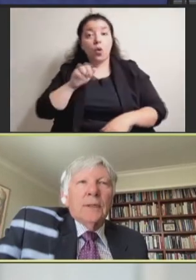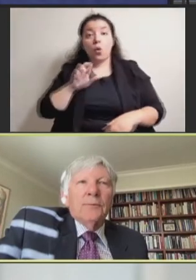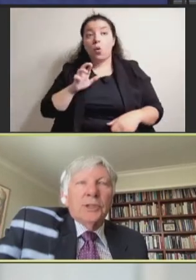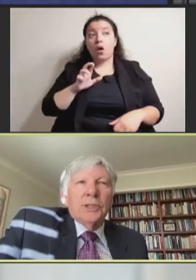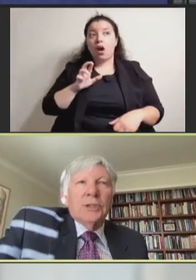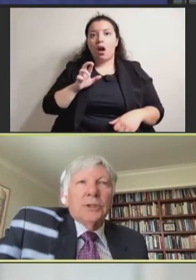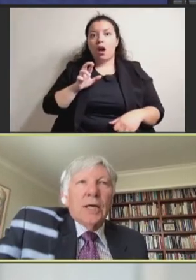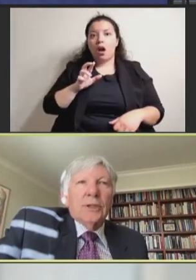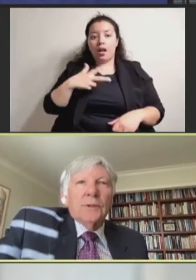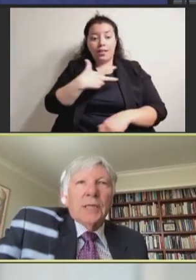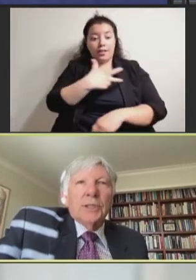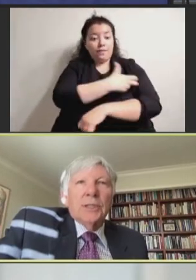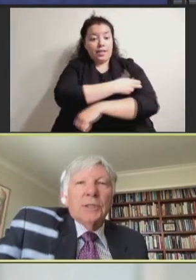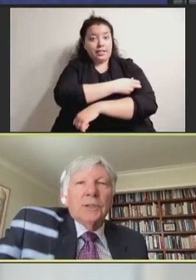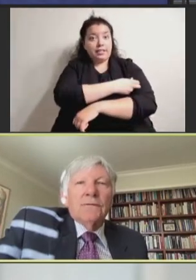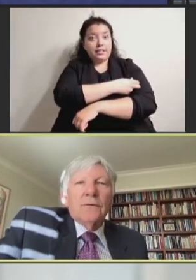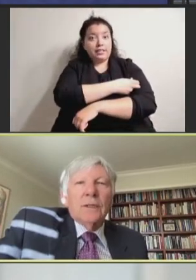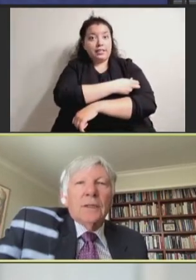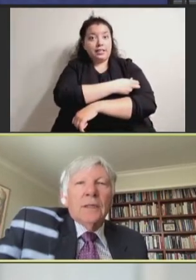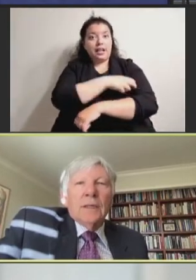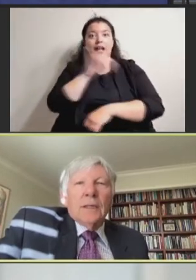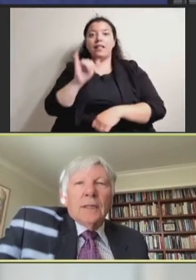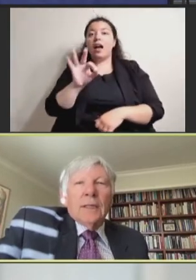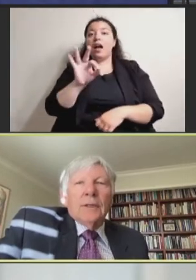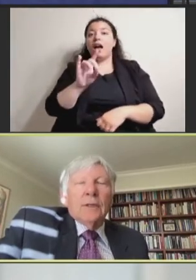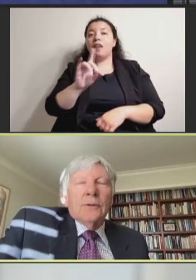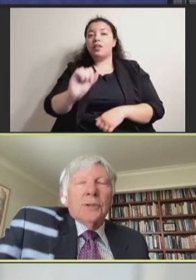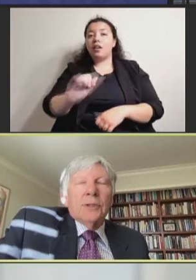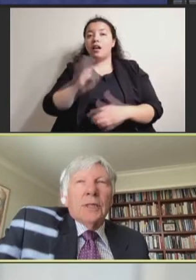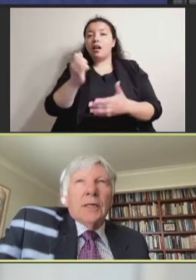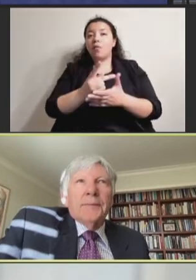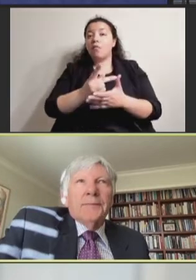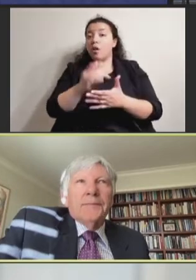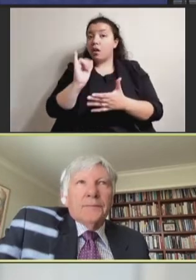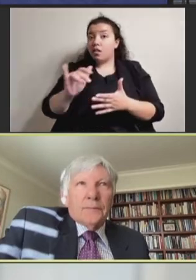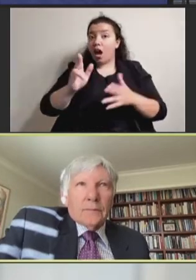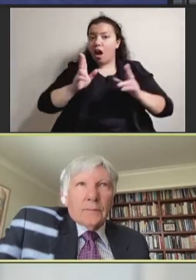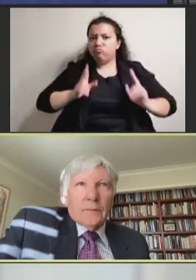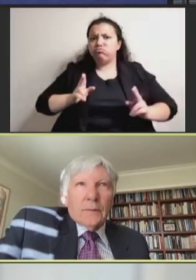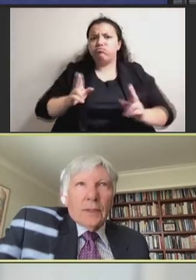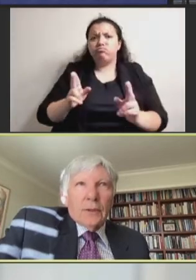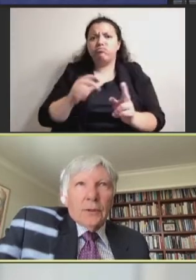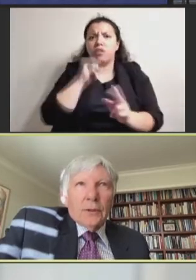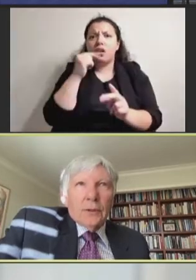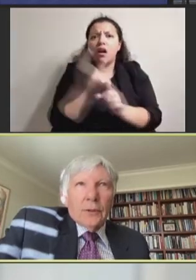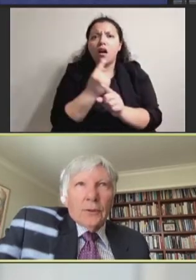to emergency use authorization and so forth. And those